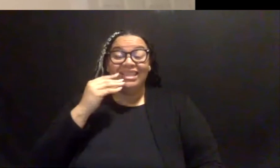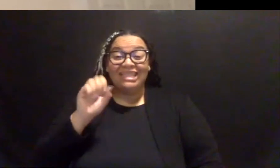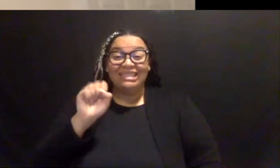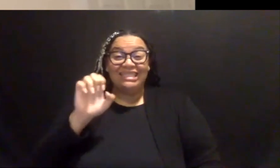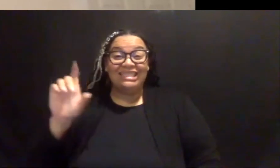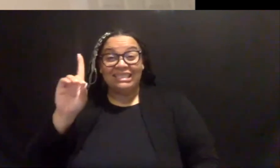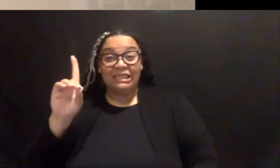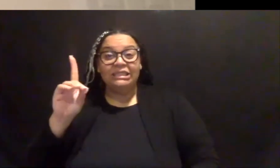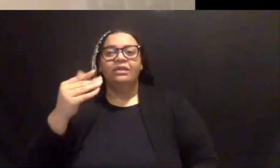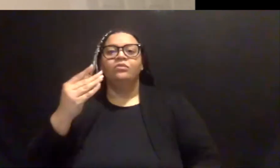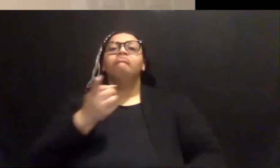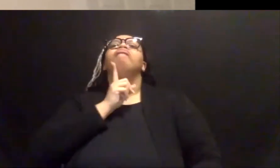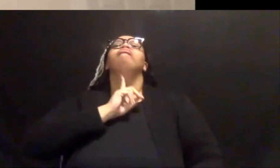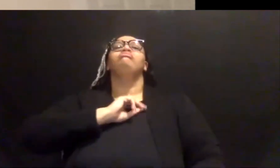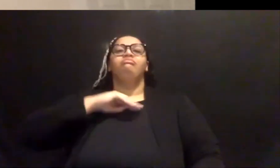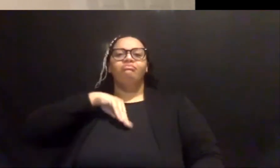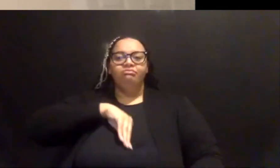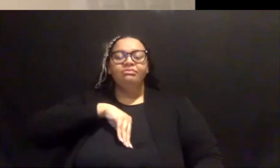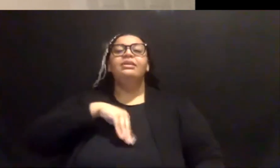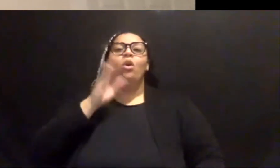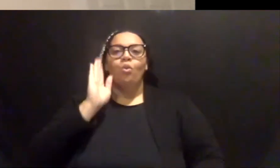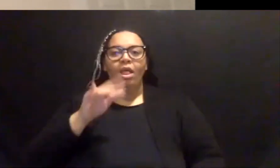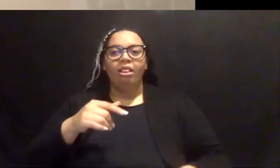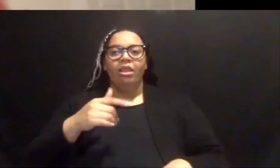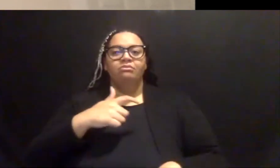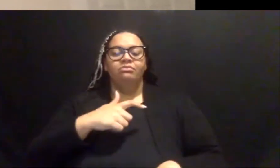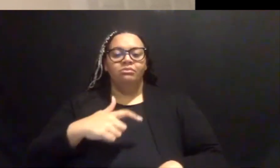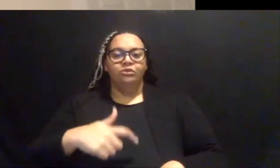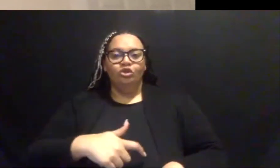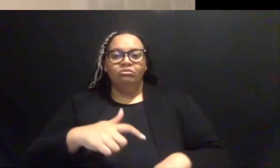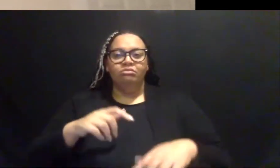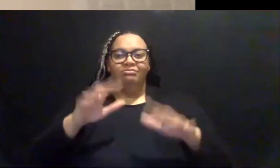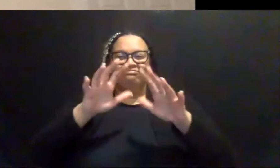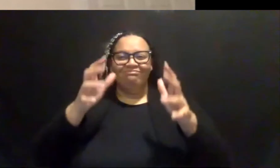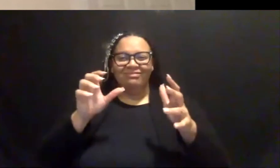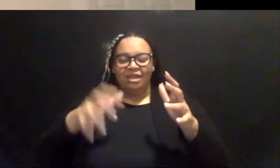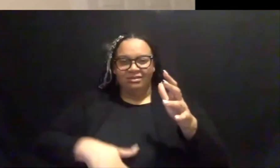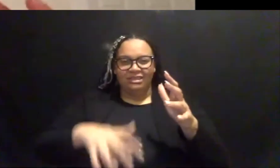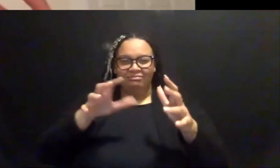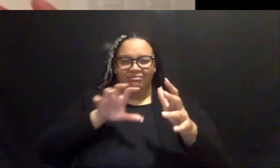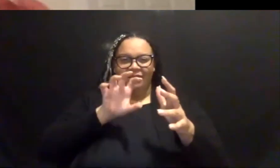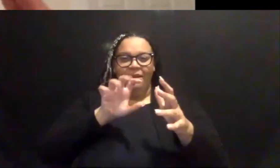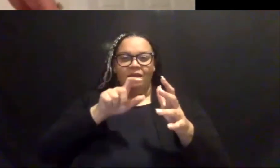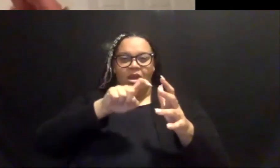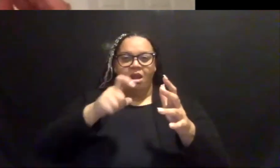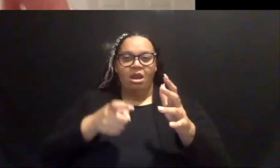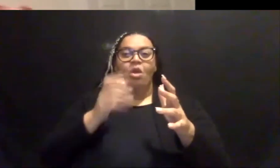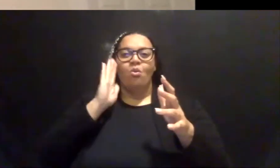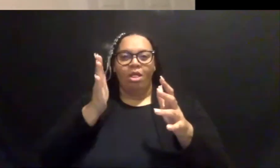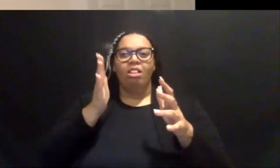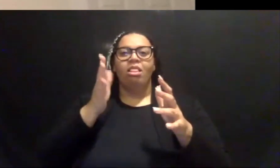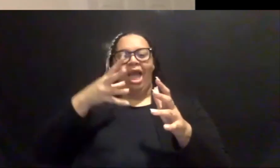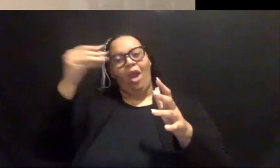through their guts, it actually scars the outer covering of the seeds. And then